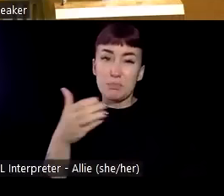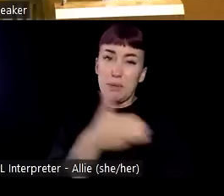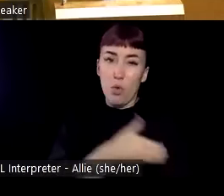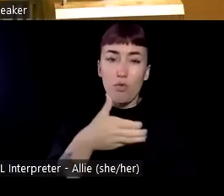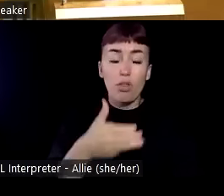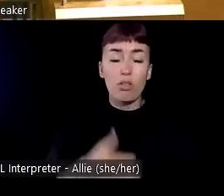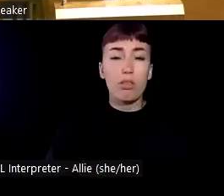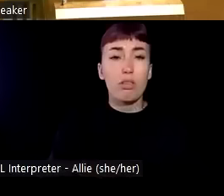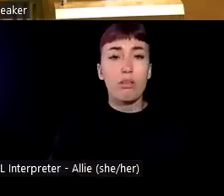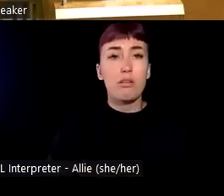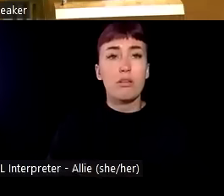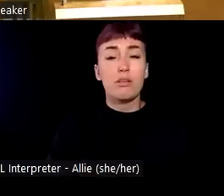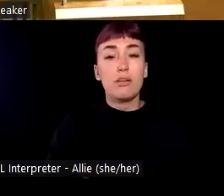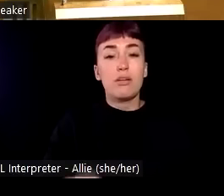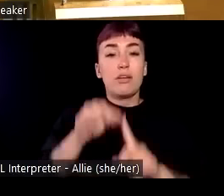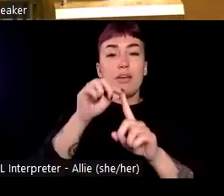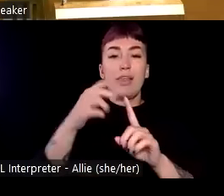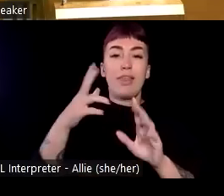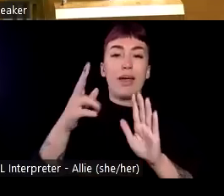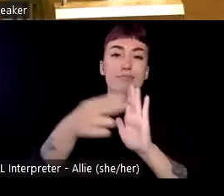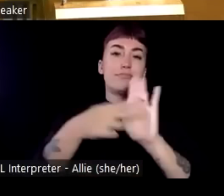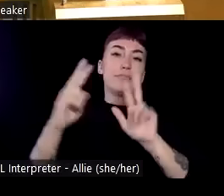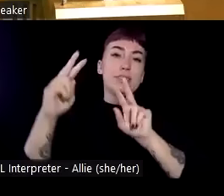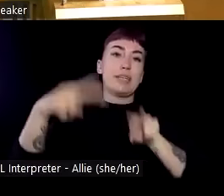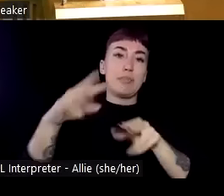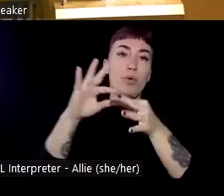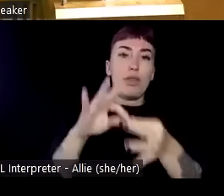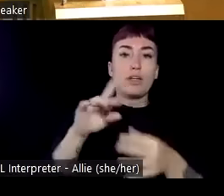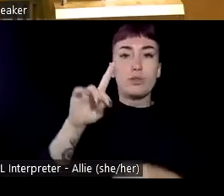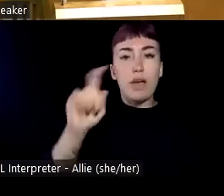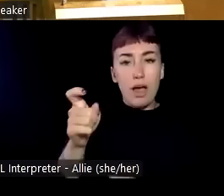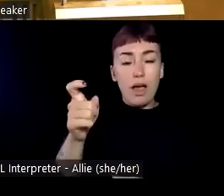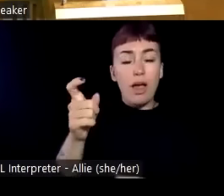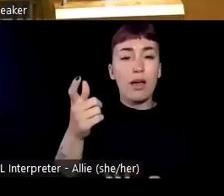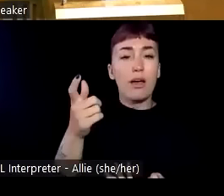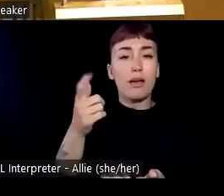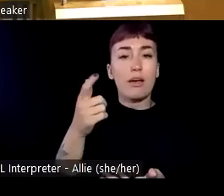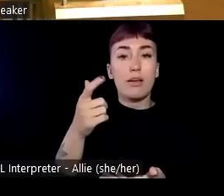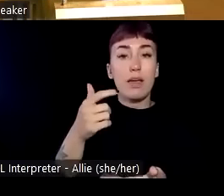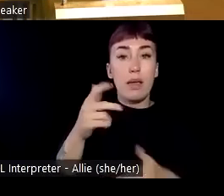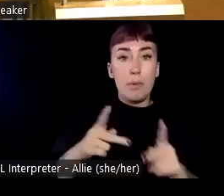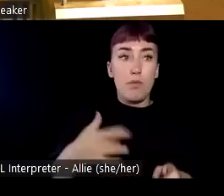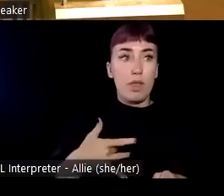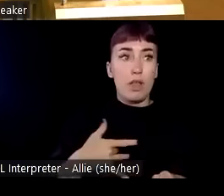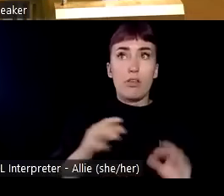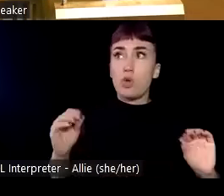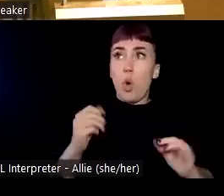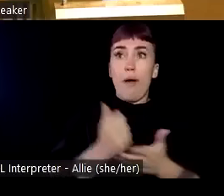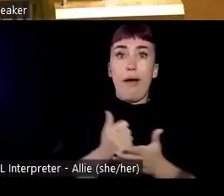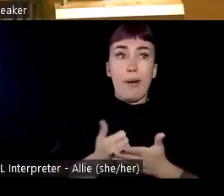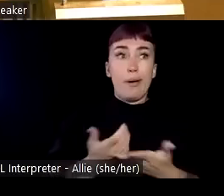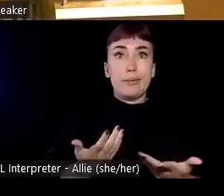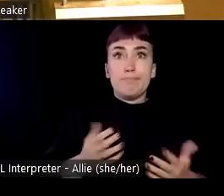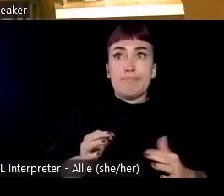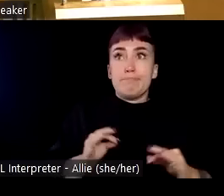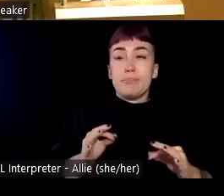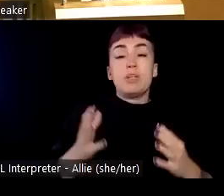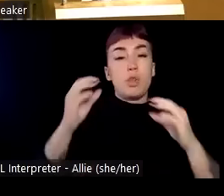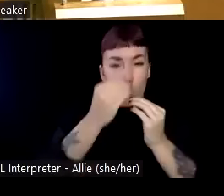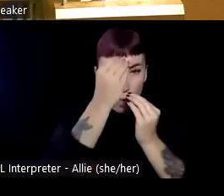especially as the stigma around these diagnoses makes people feel helpless. And so the more information you can give them, the